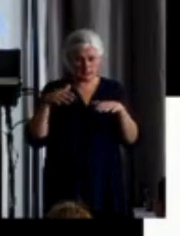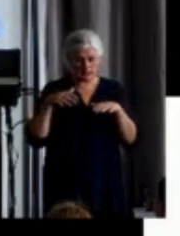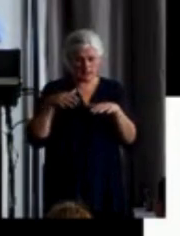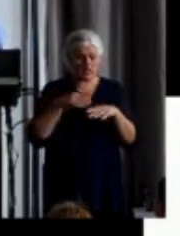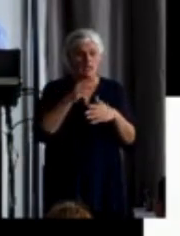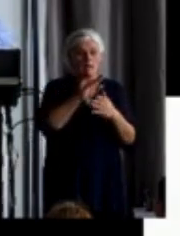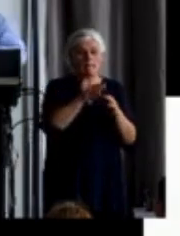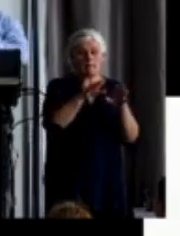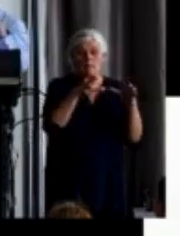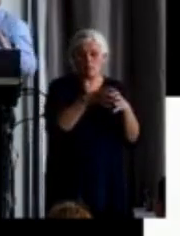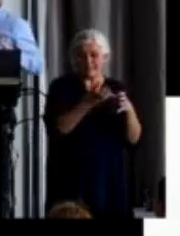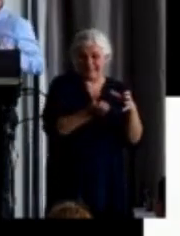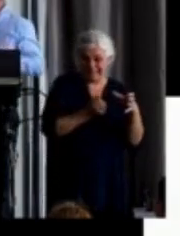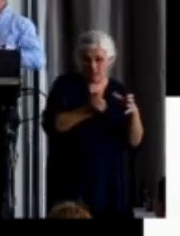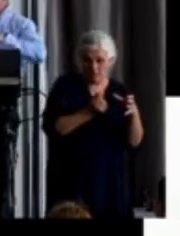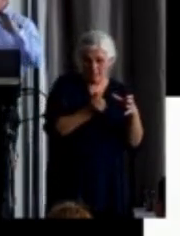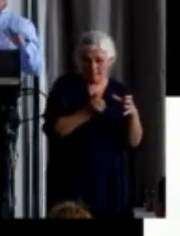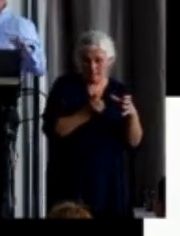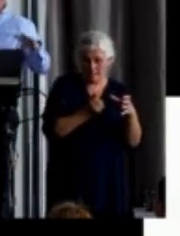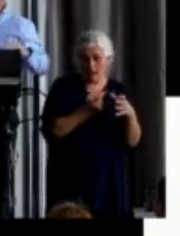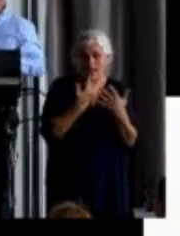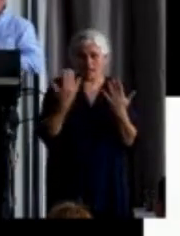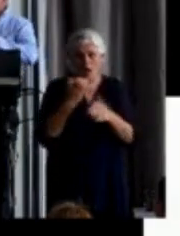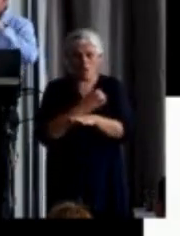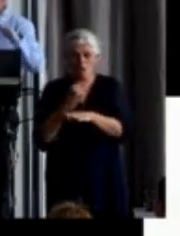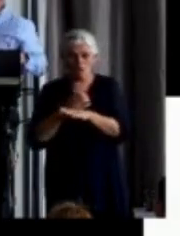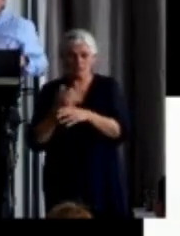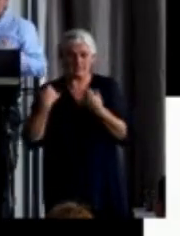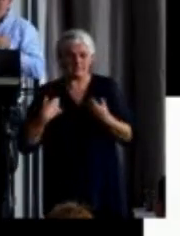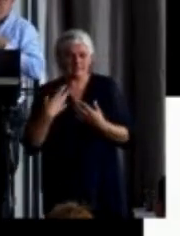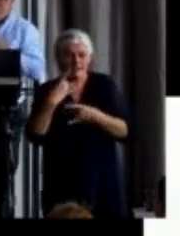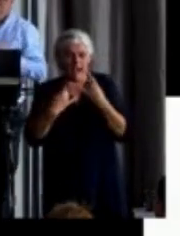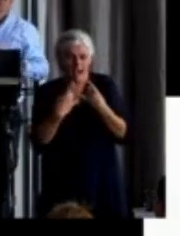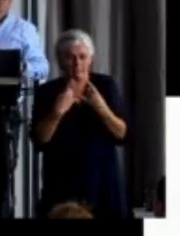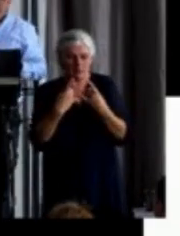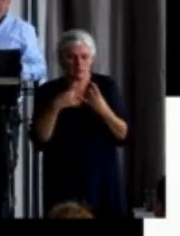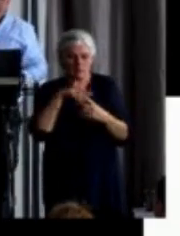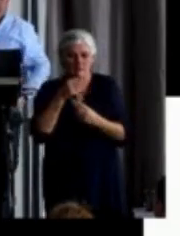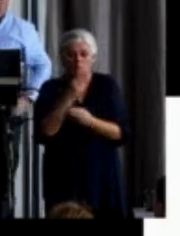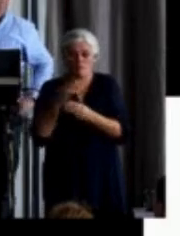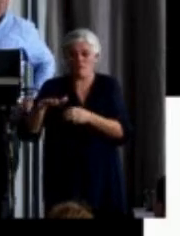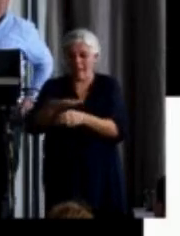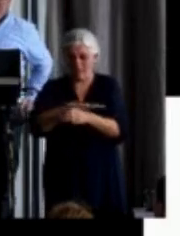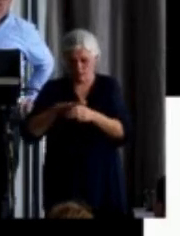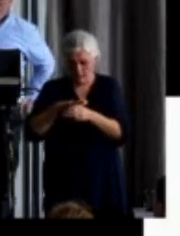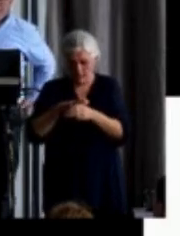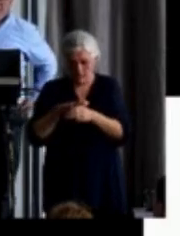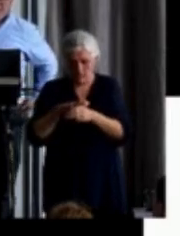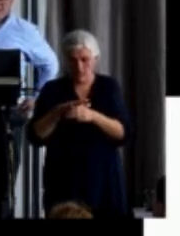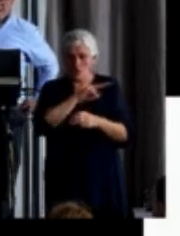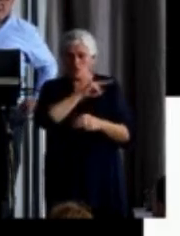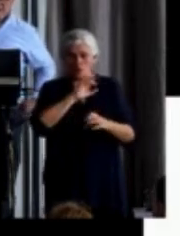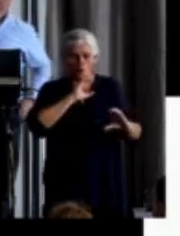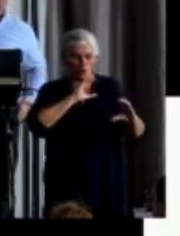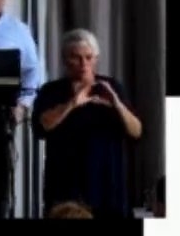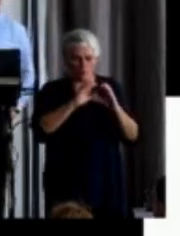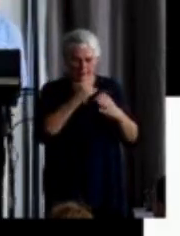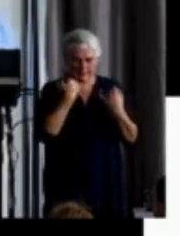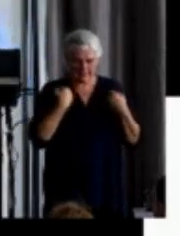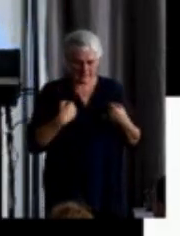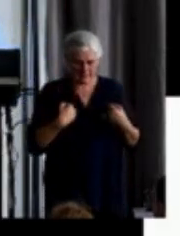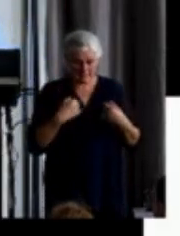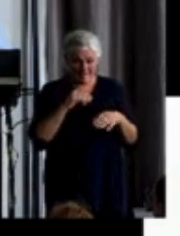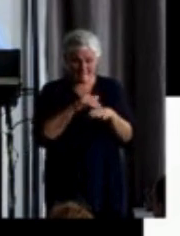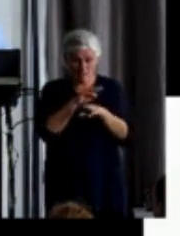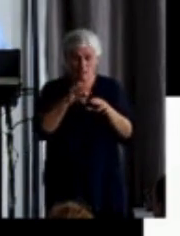population in terms of its income and the amount of chronic diseases that happen within poor areas. So non-communicable diseases affect